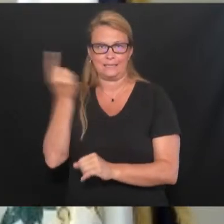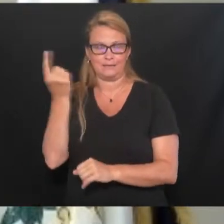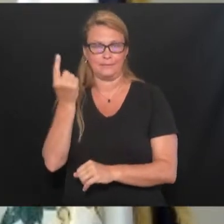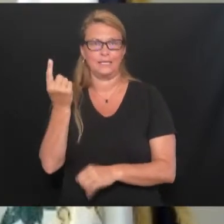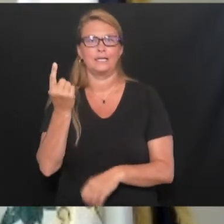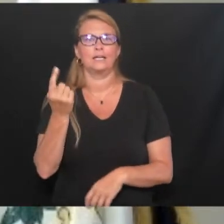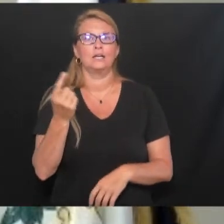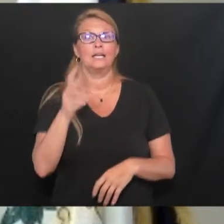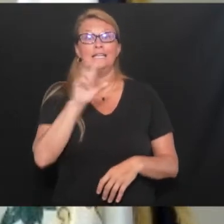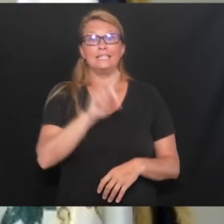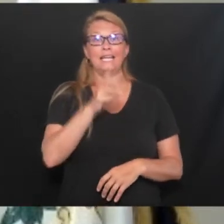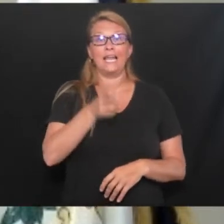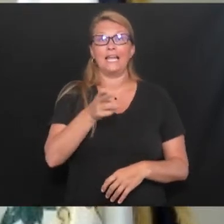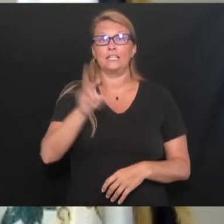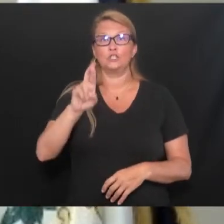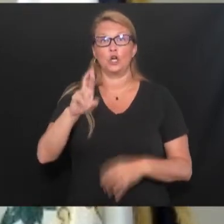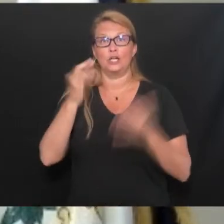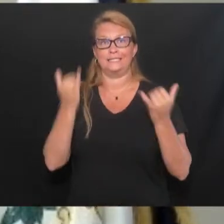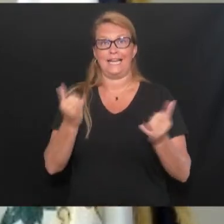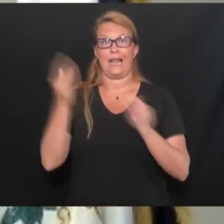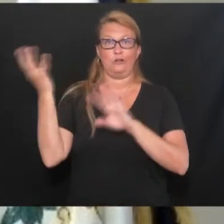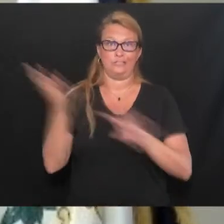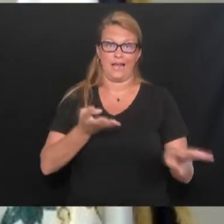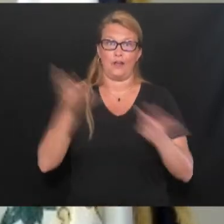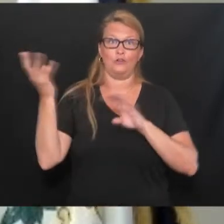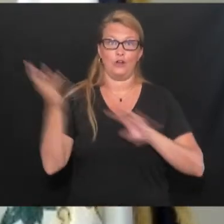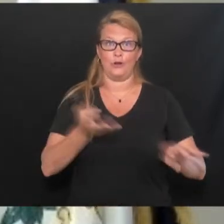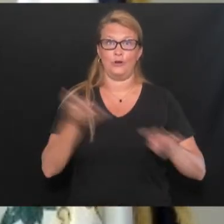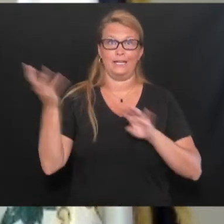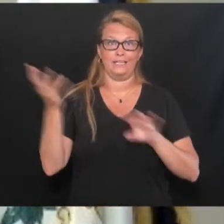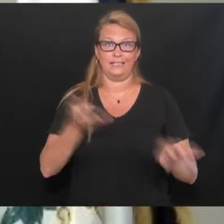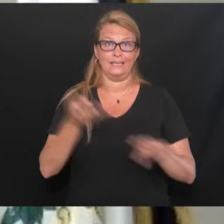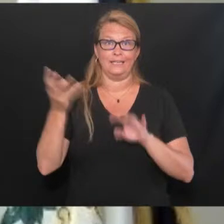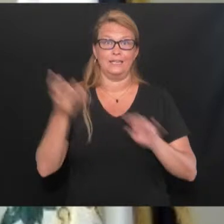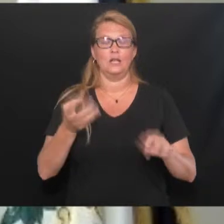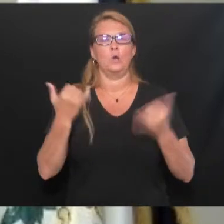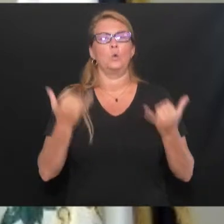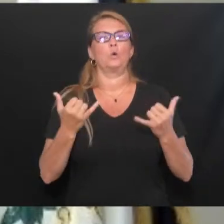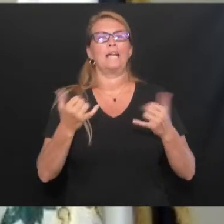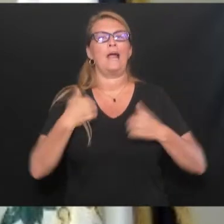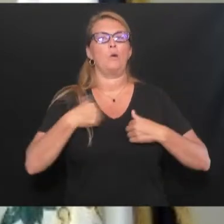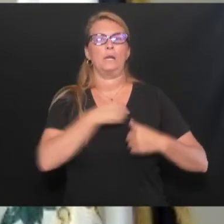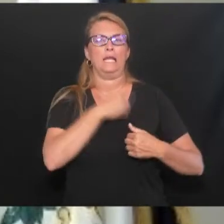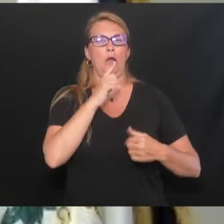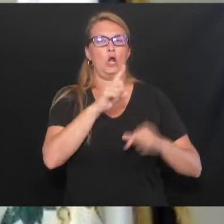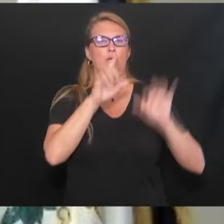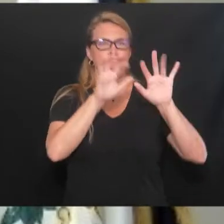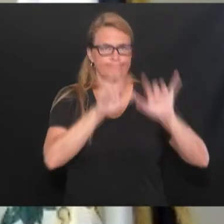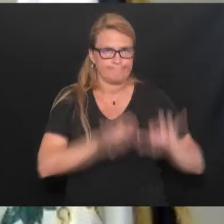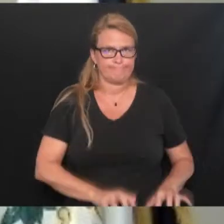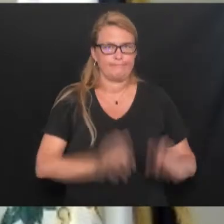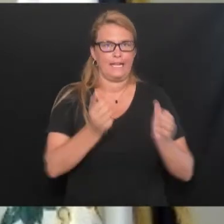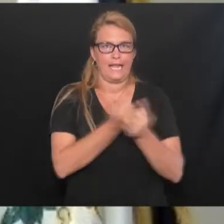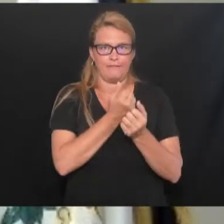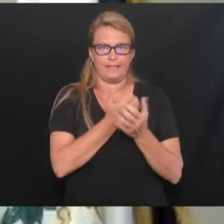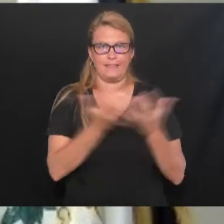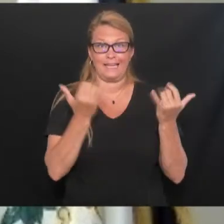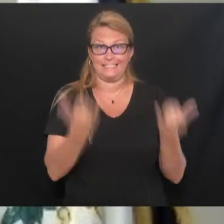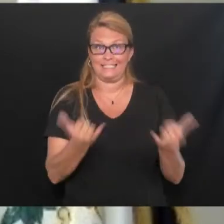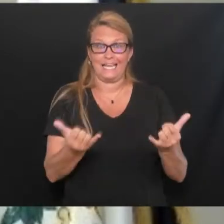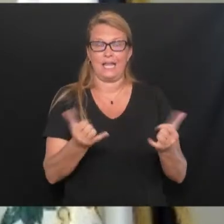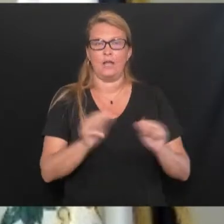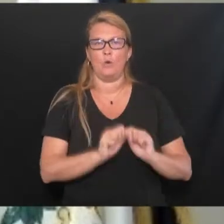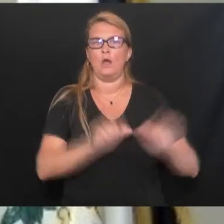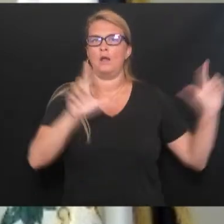DHHR is downloading the unreported files and is manually entering those records into the system today, and we will update